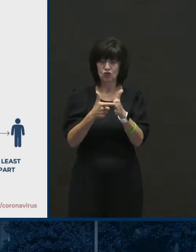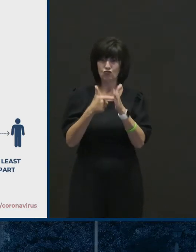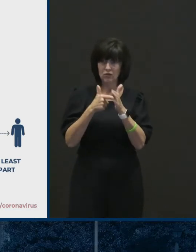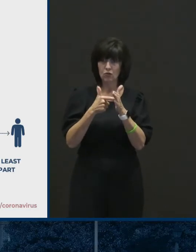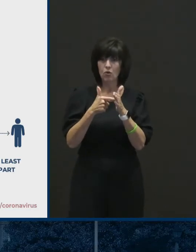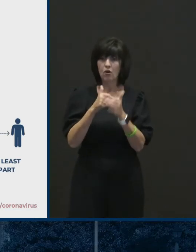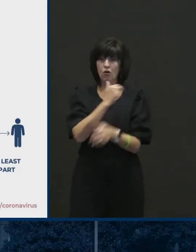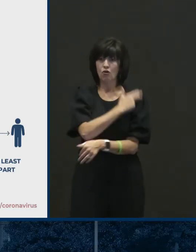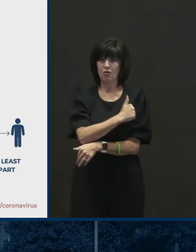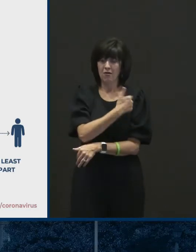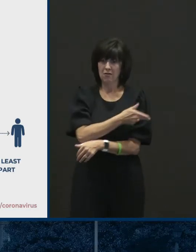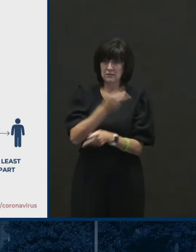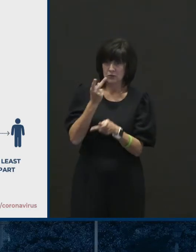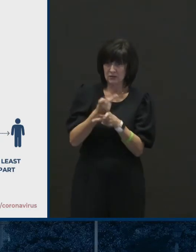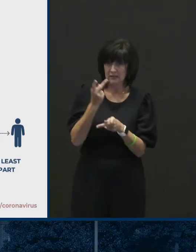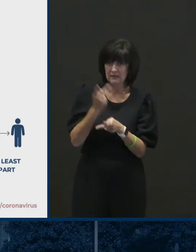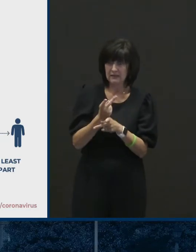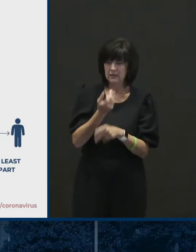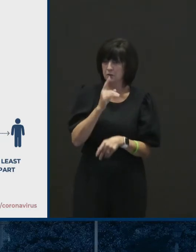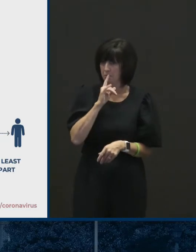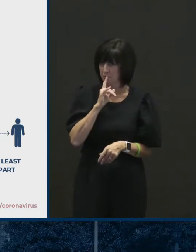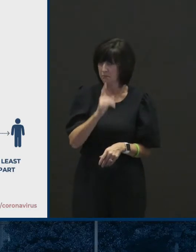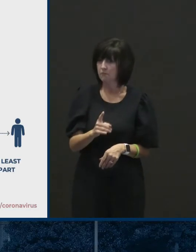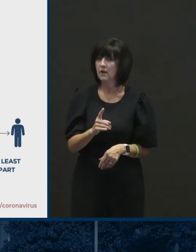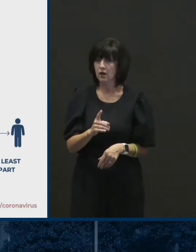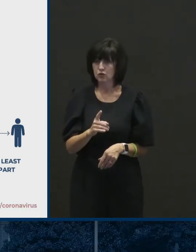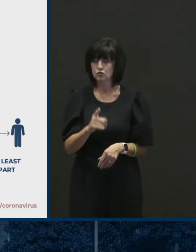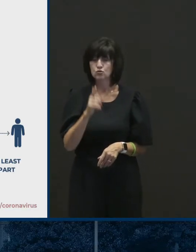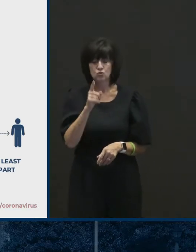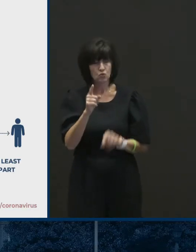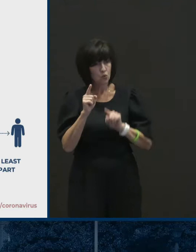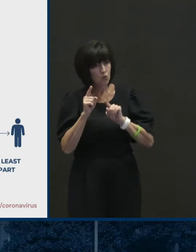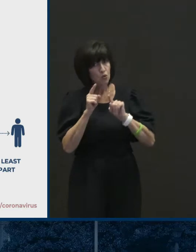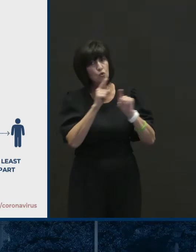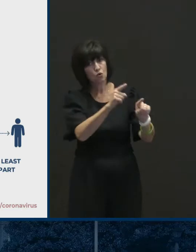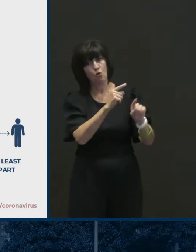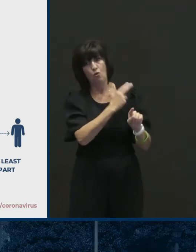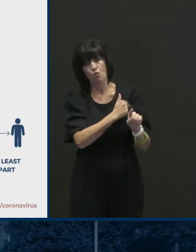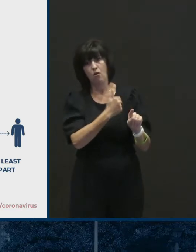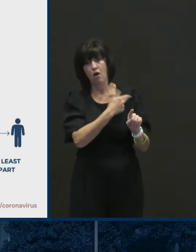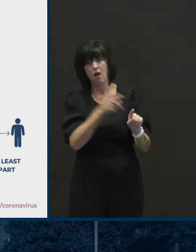sure you get down to the nearest hospital, because